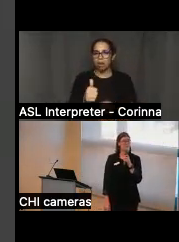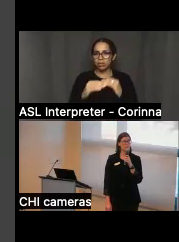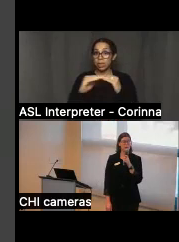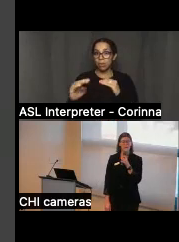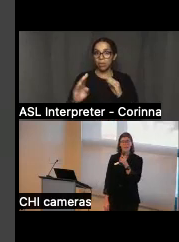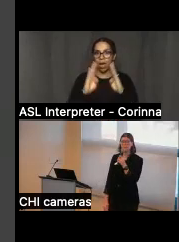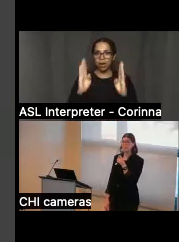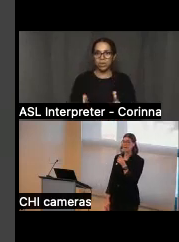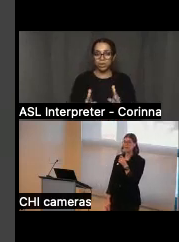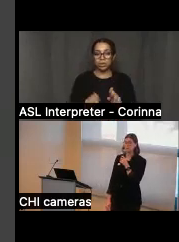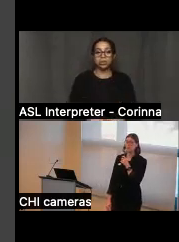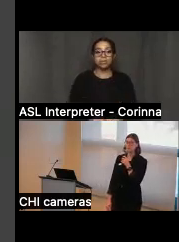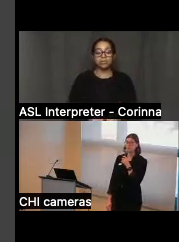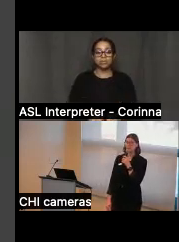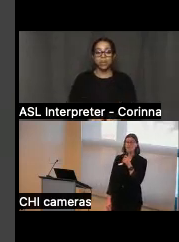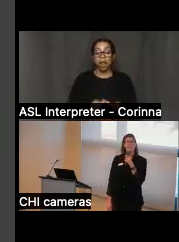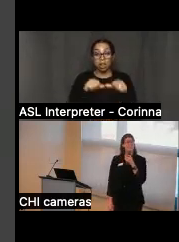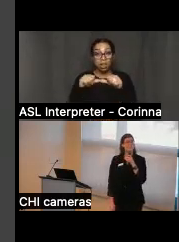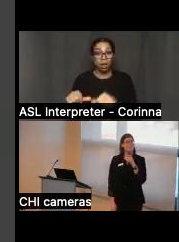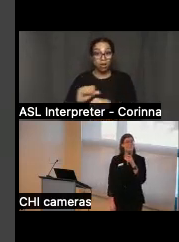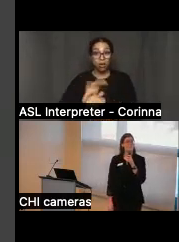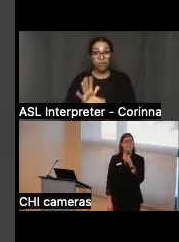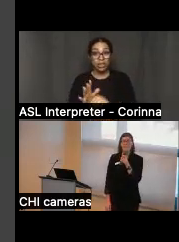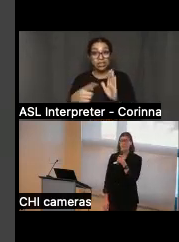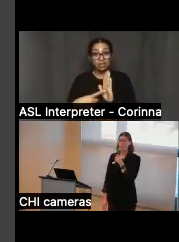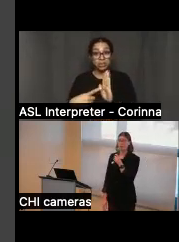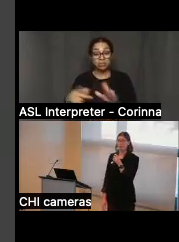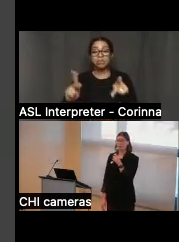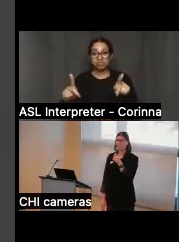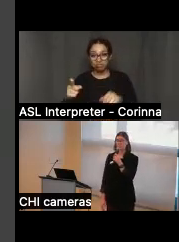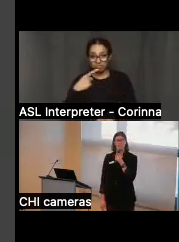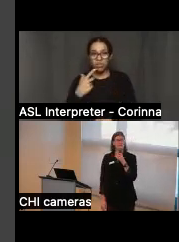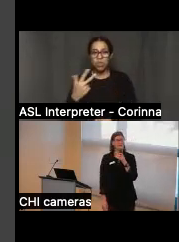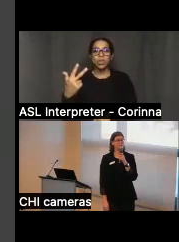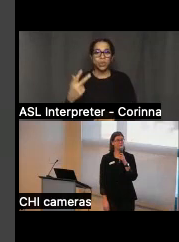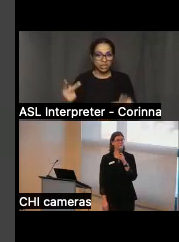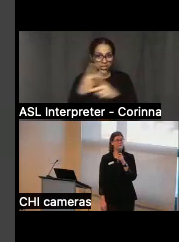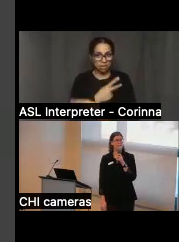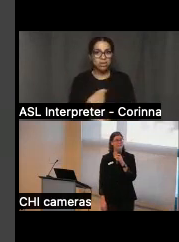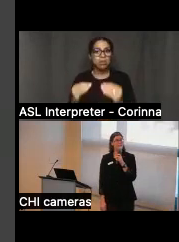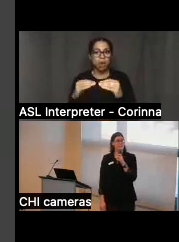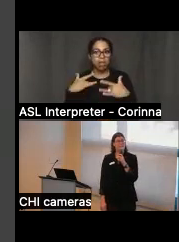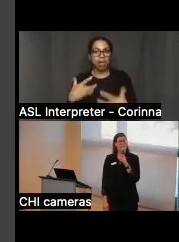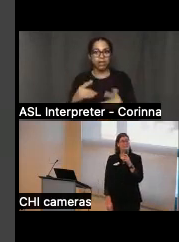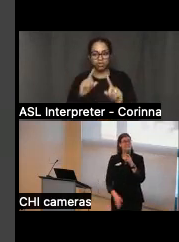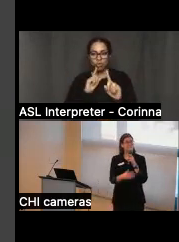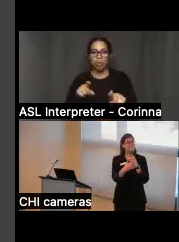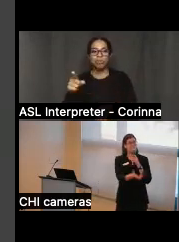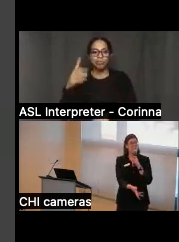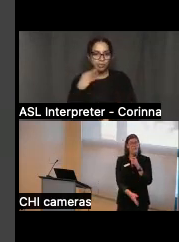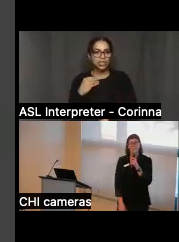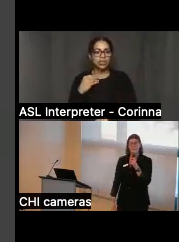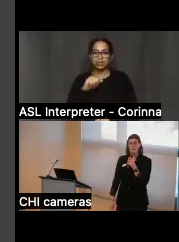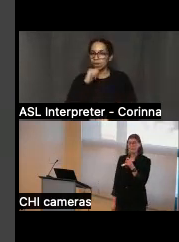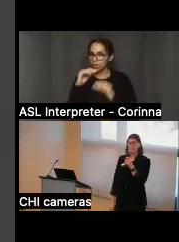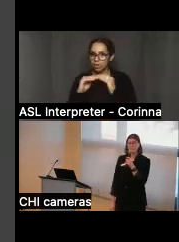symptoms were about 3 times more likely to report that they experienced unstable housing. And when we